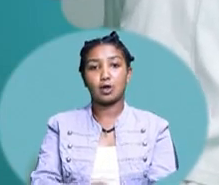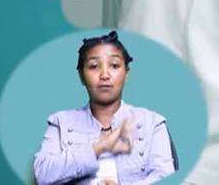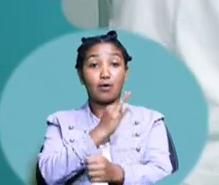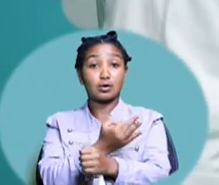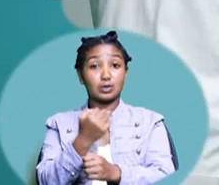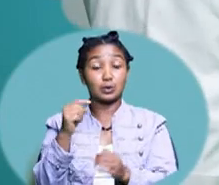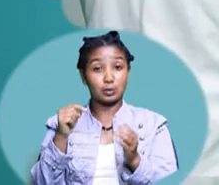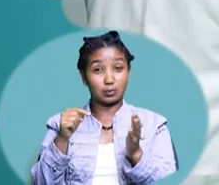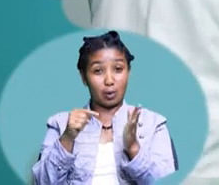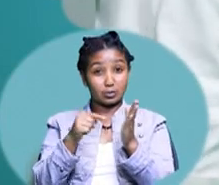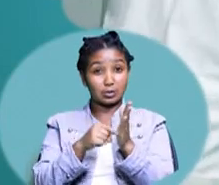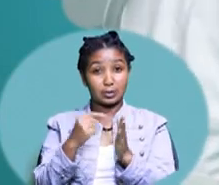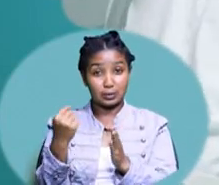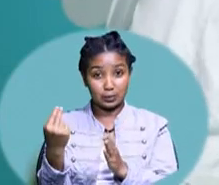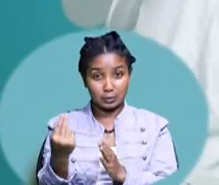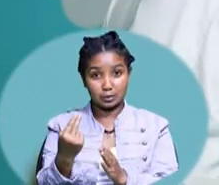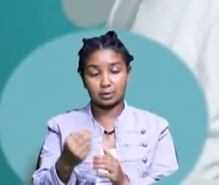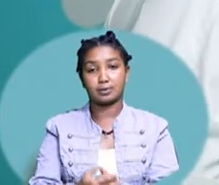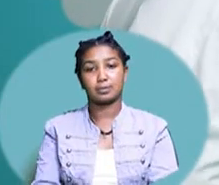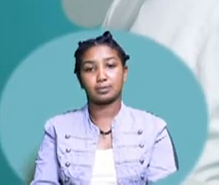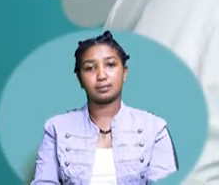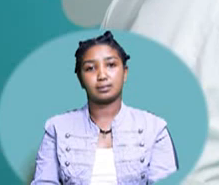using dots